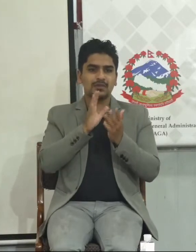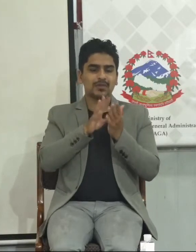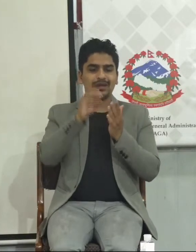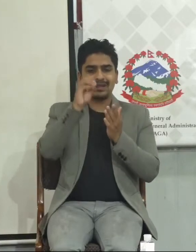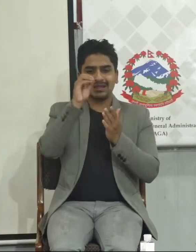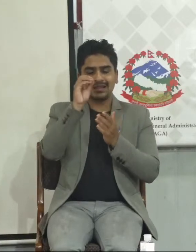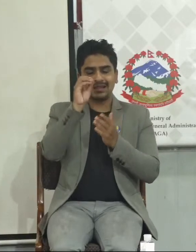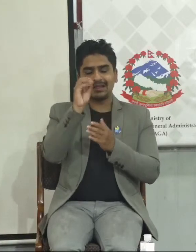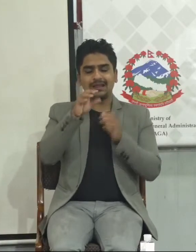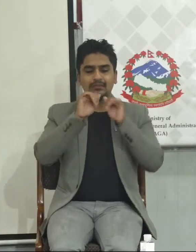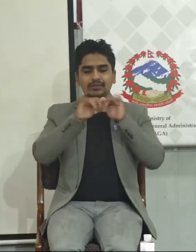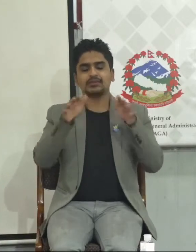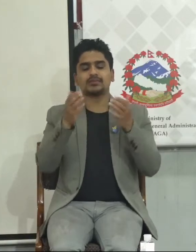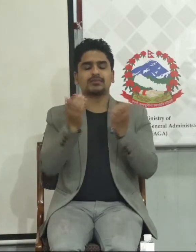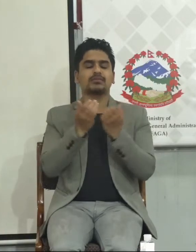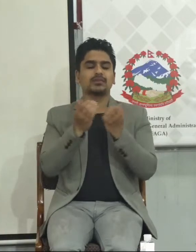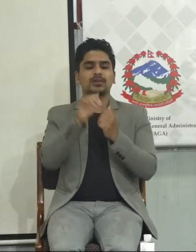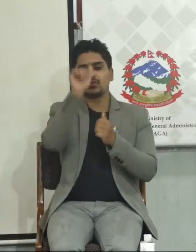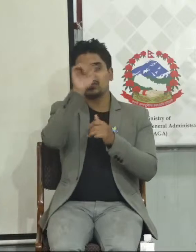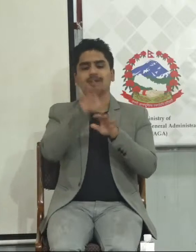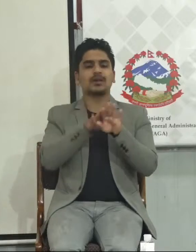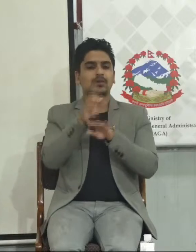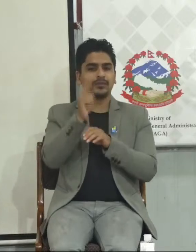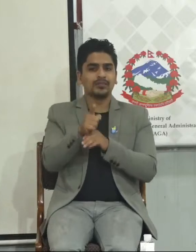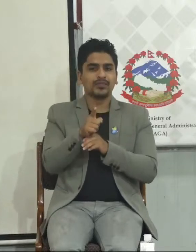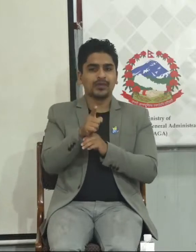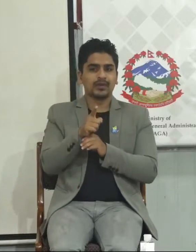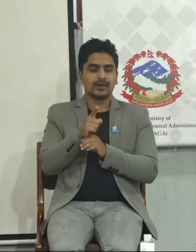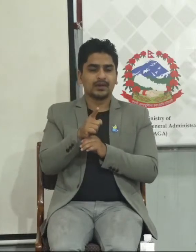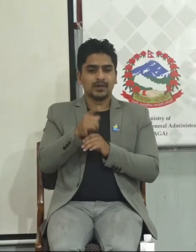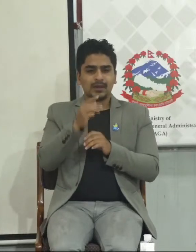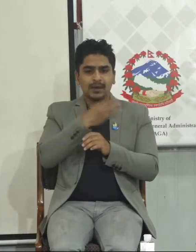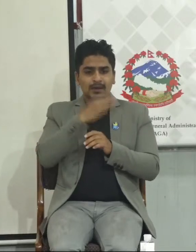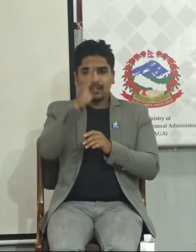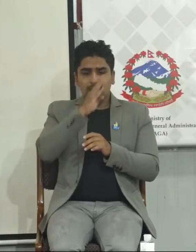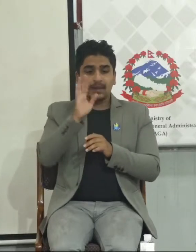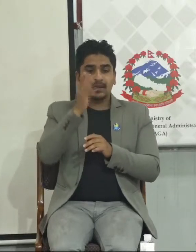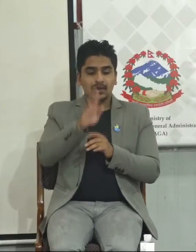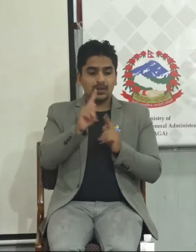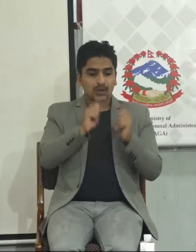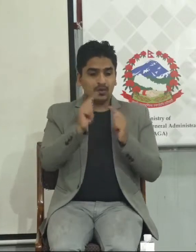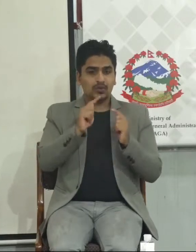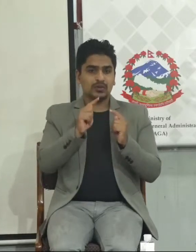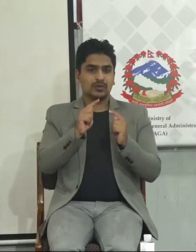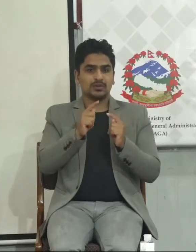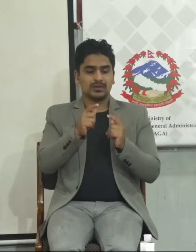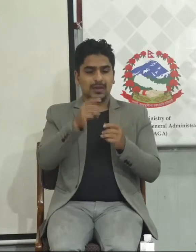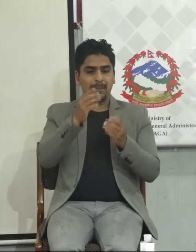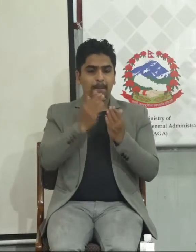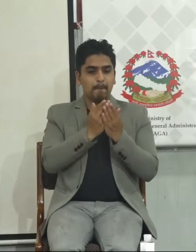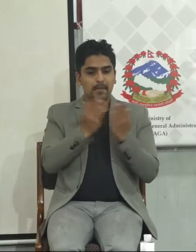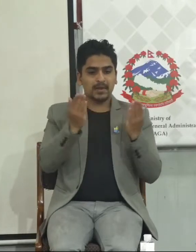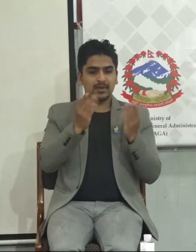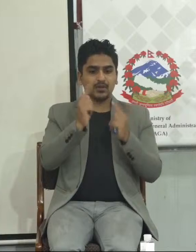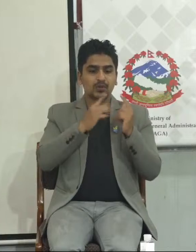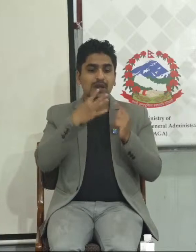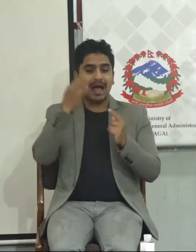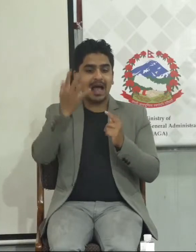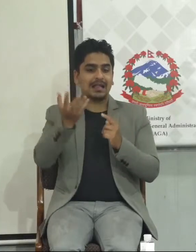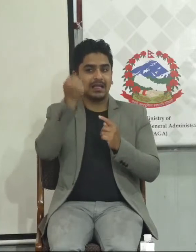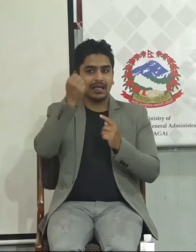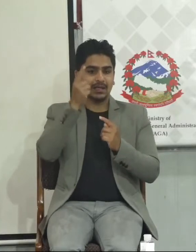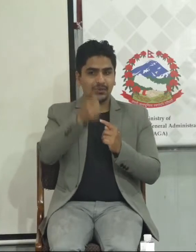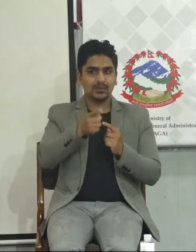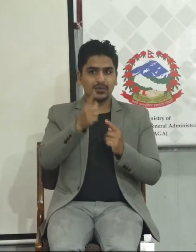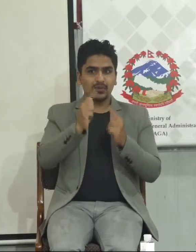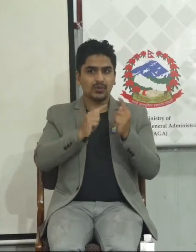is journalistic product, which is authentic product, and which is not an authentic product? Public has a confusion.